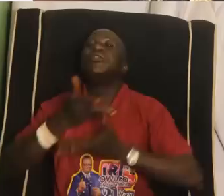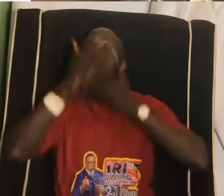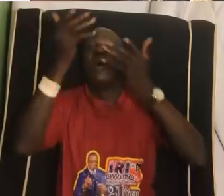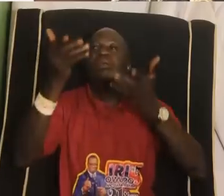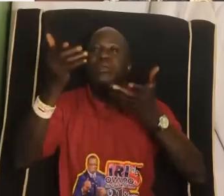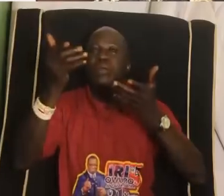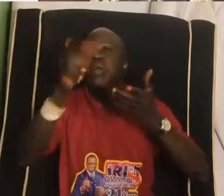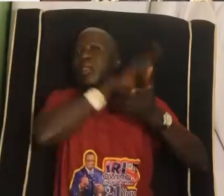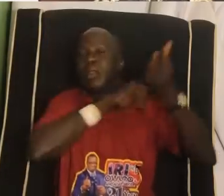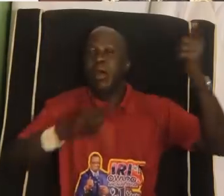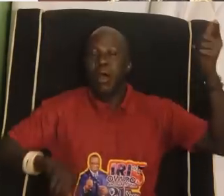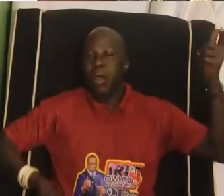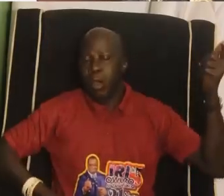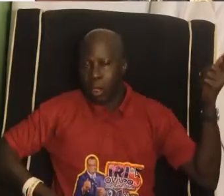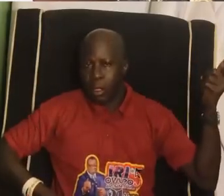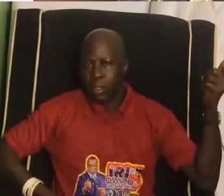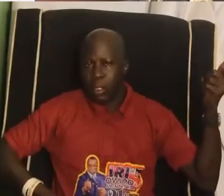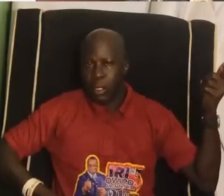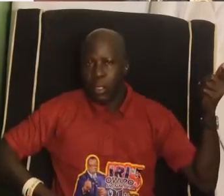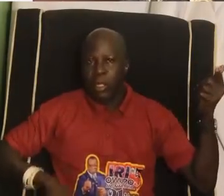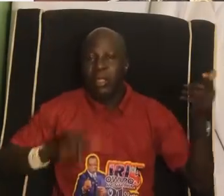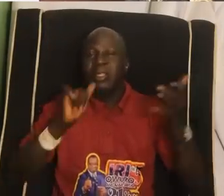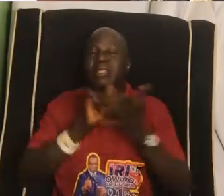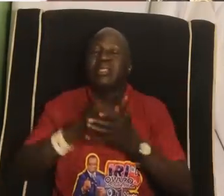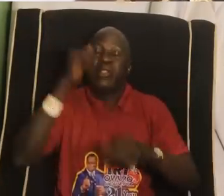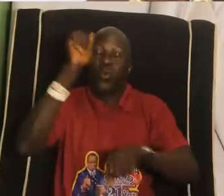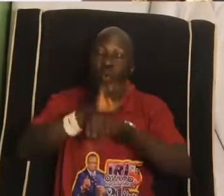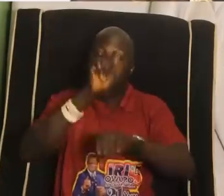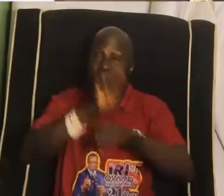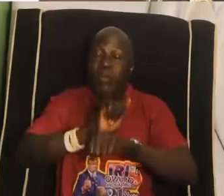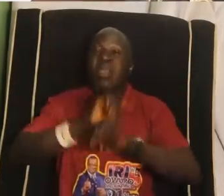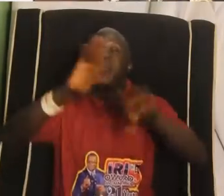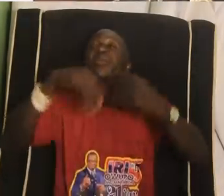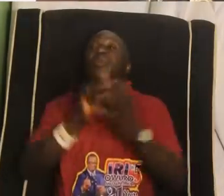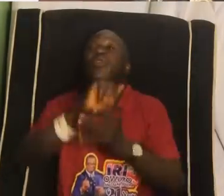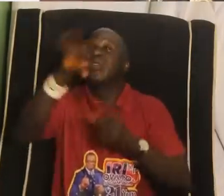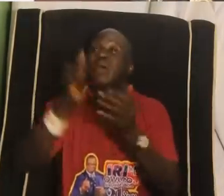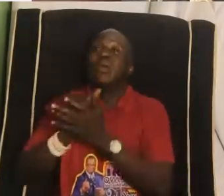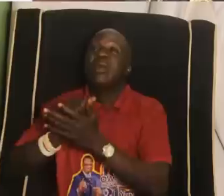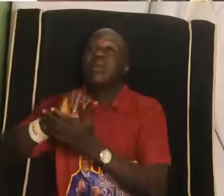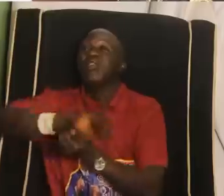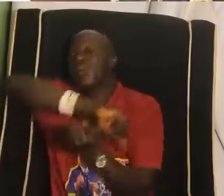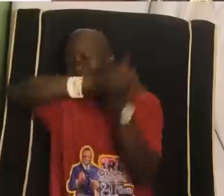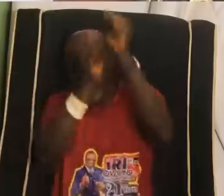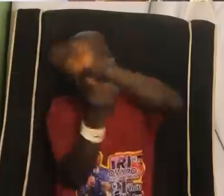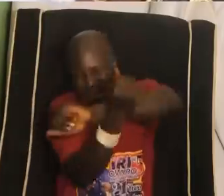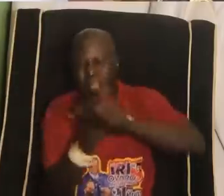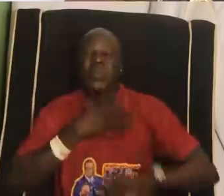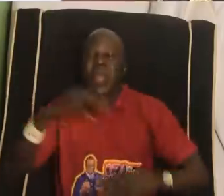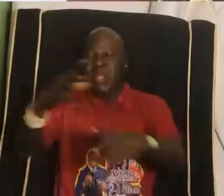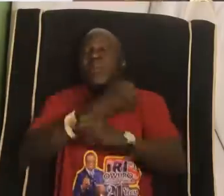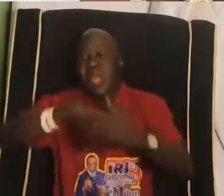Don't shout. Oh, no. No. He said to man, he said. The contract that he said to man, he said.